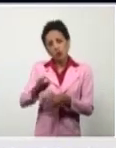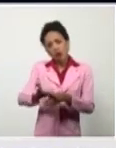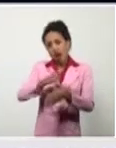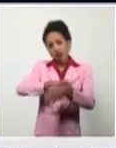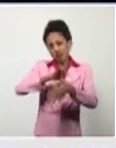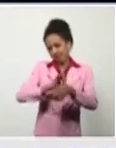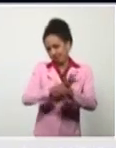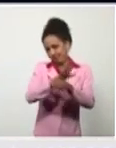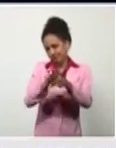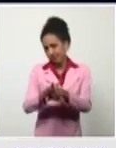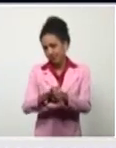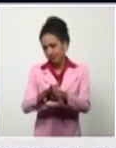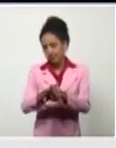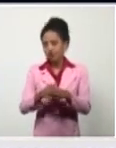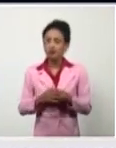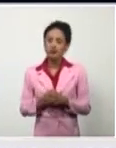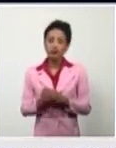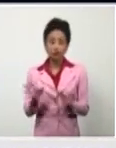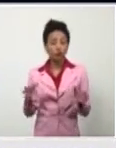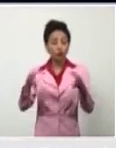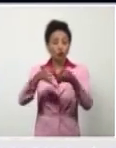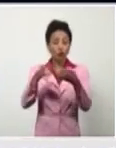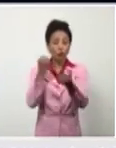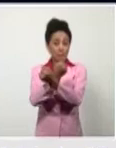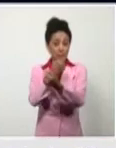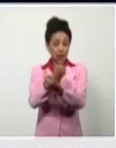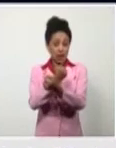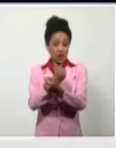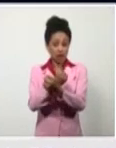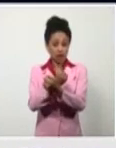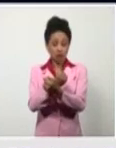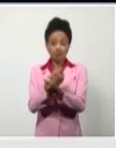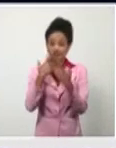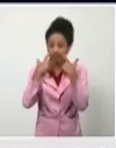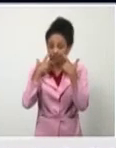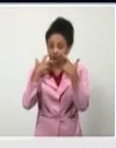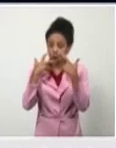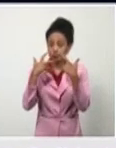this highly important risk group accumulates